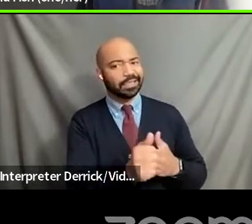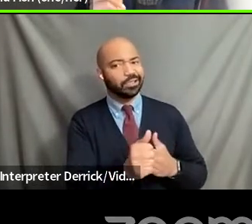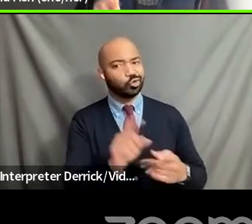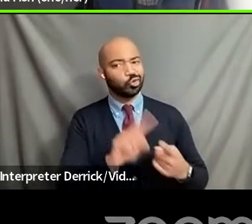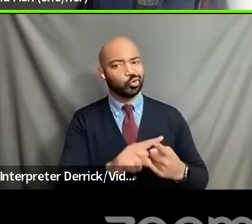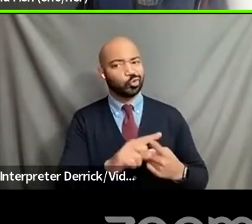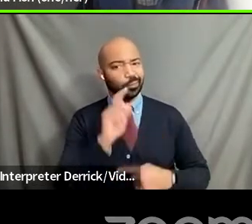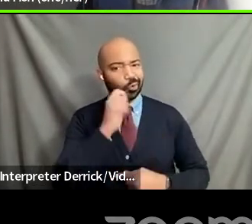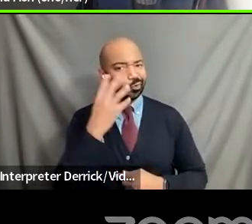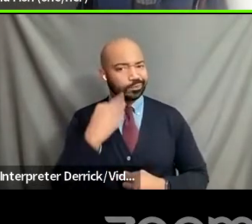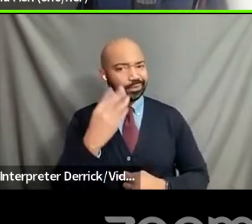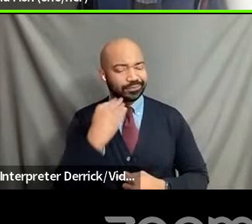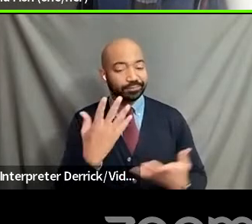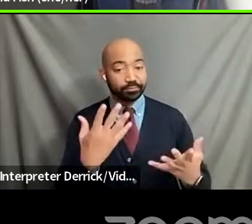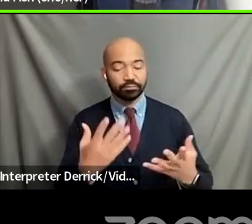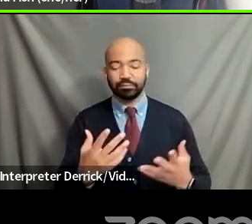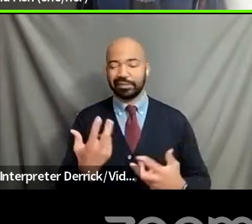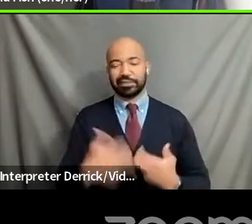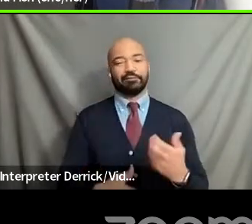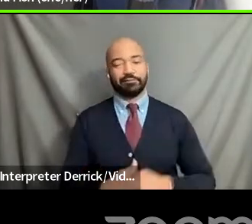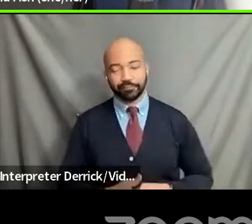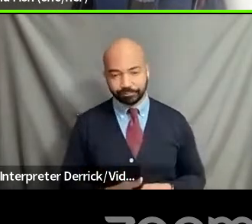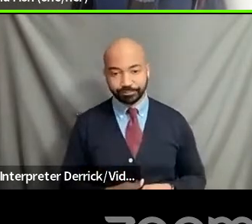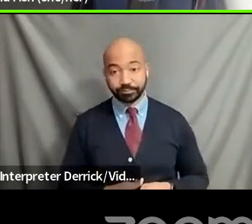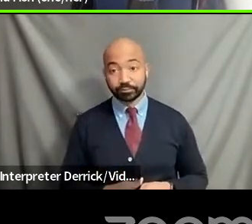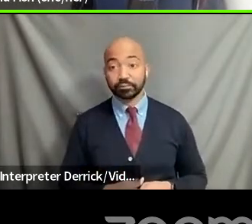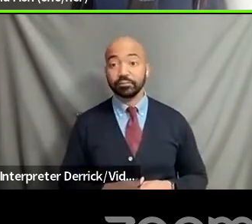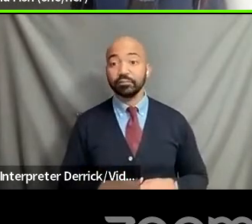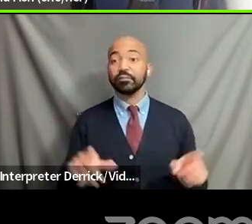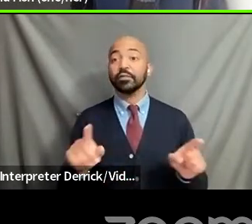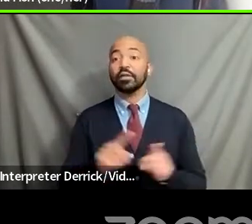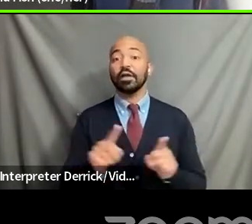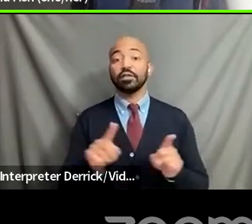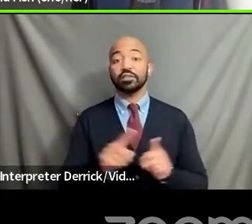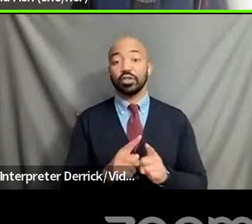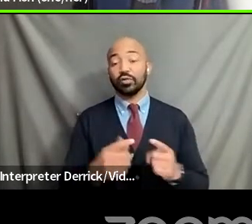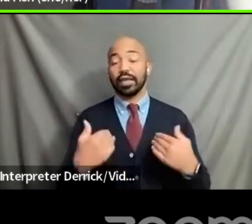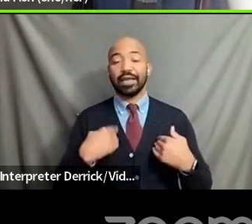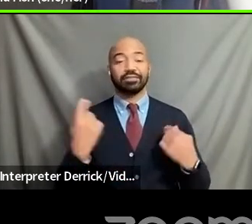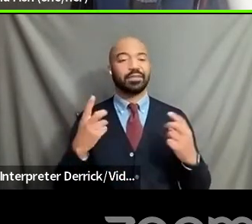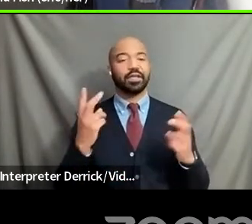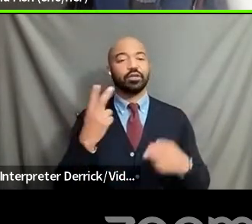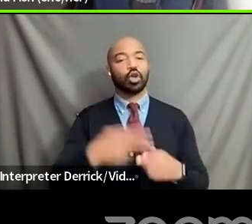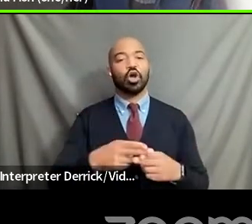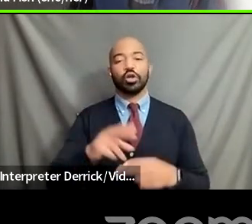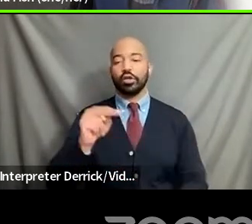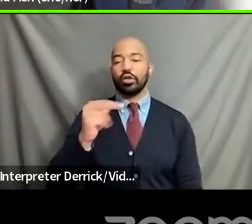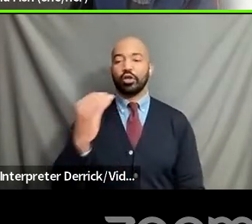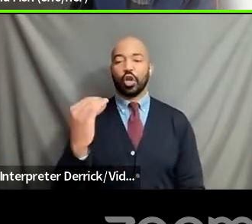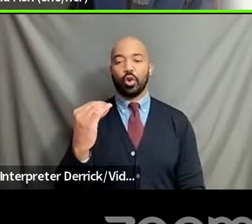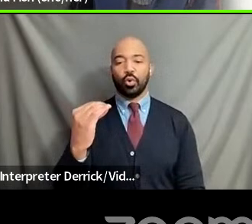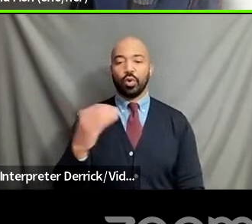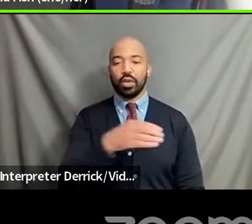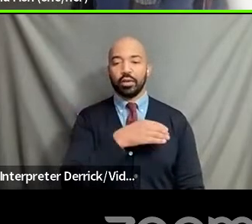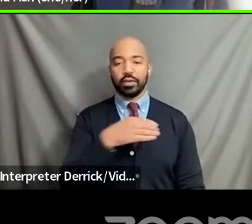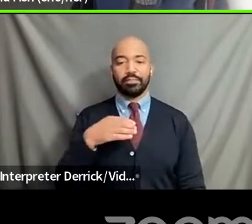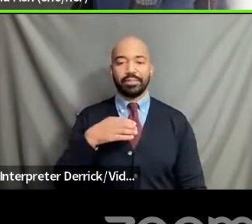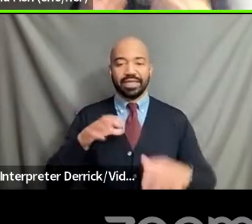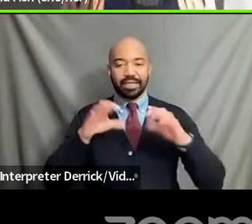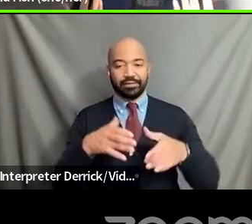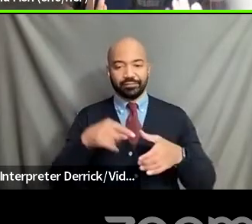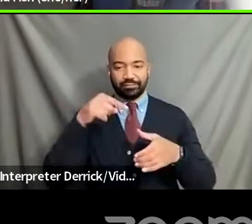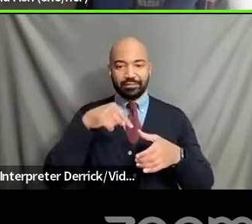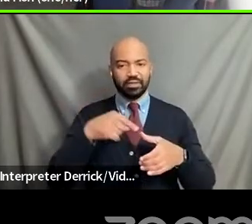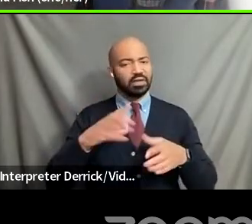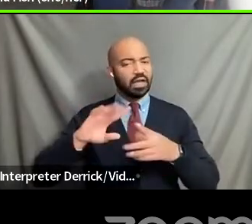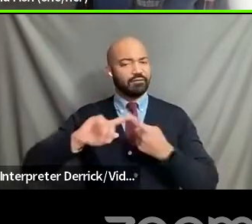obviously, but you can also engage with what some folks call a no committee. I just learned this recently from a friend of mine. And